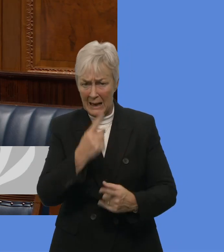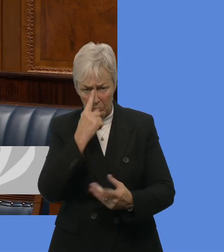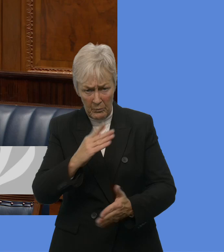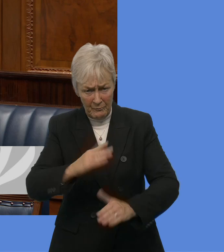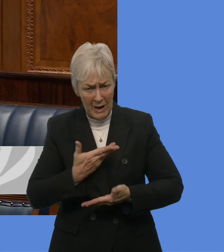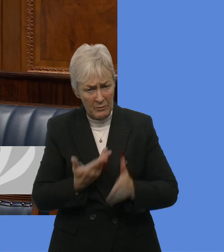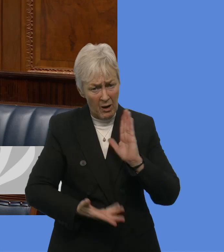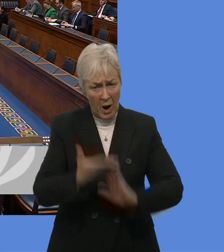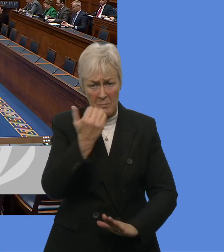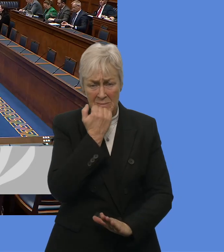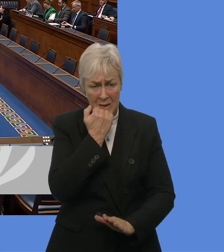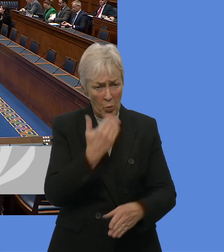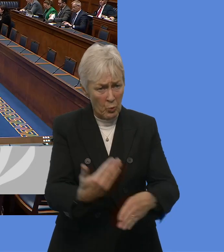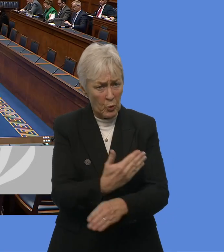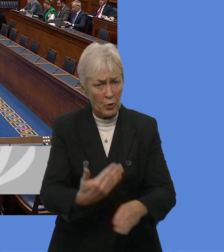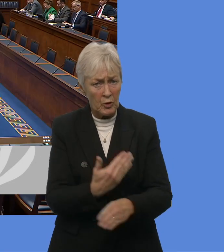an update on that work, please?